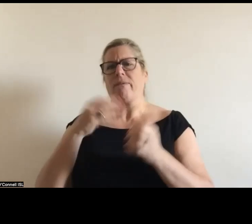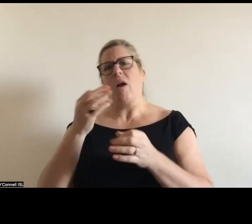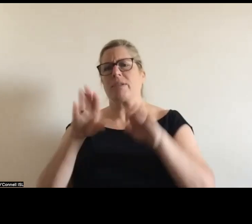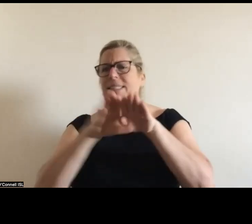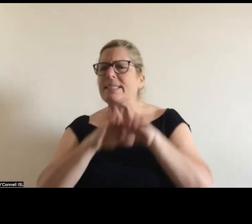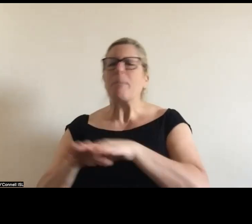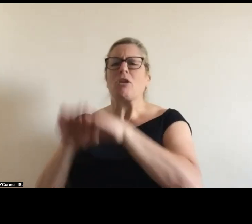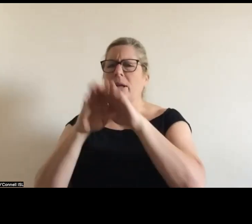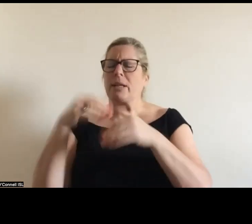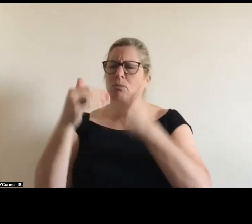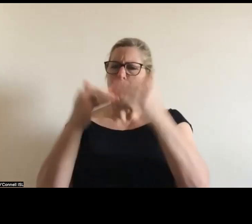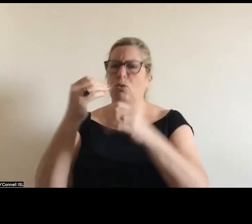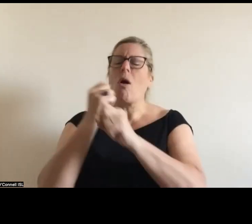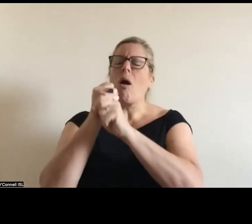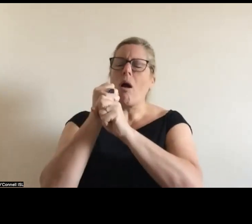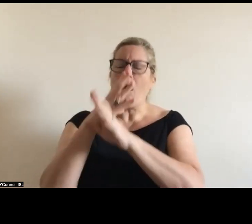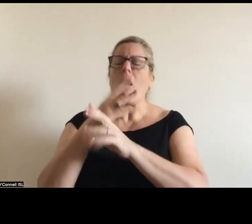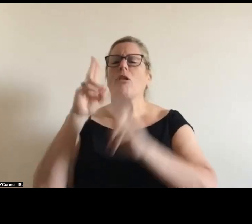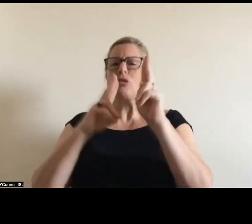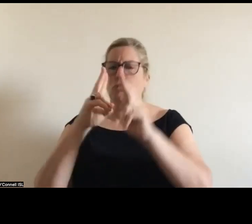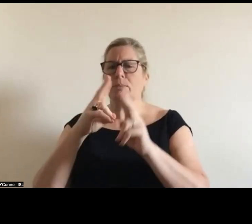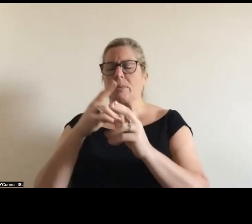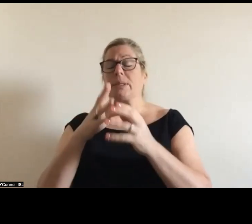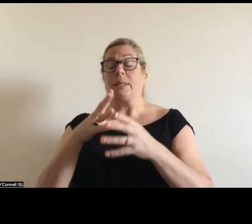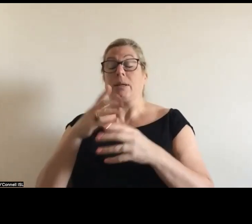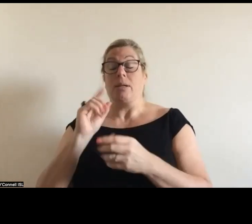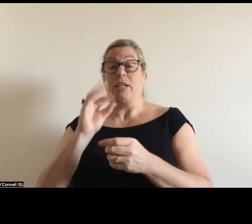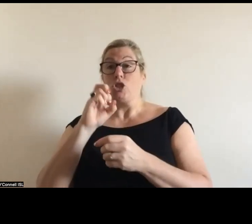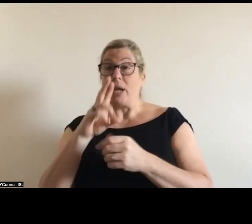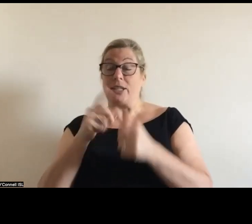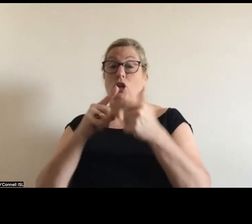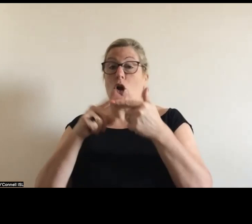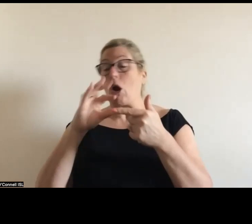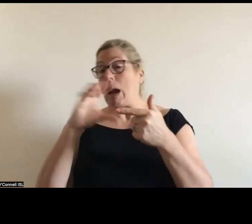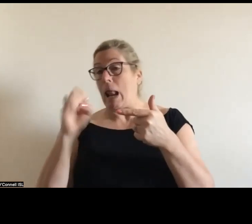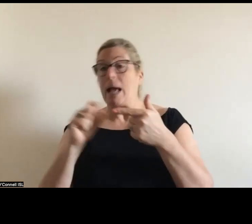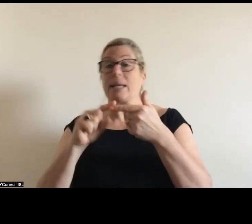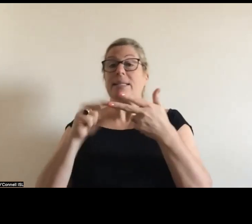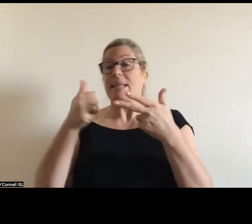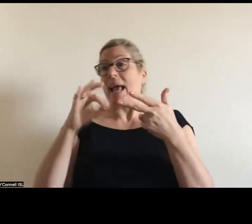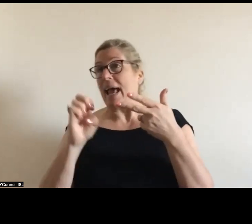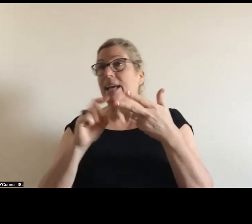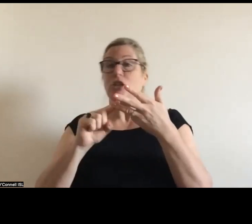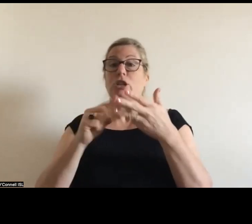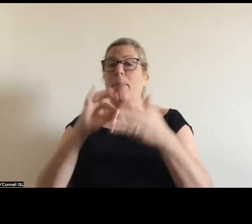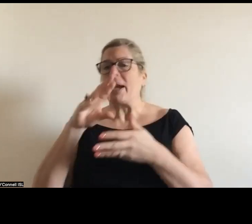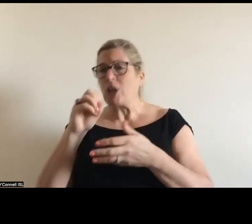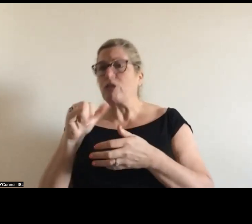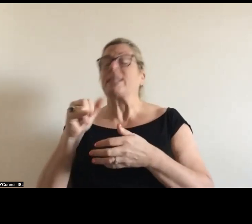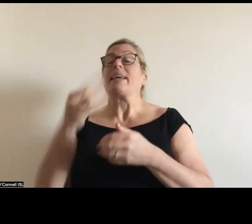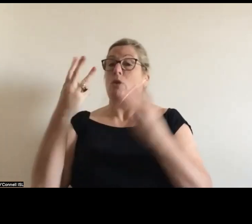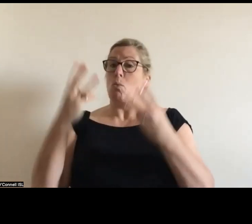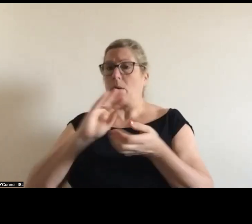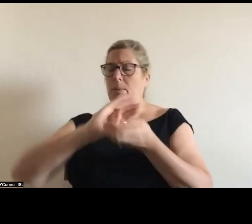should be representative of the larger society in terms of gender, class, age, minorities, if it's to be a democratic one.